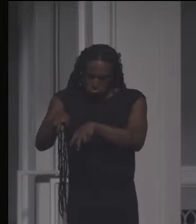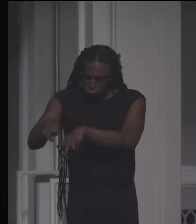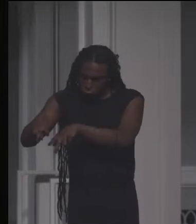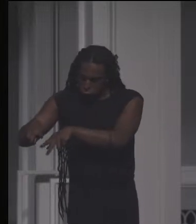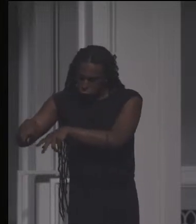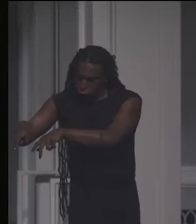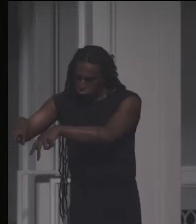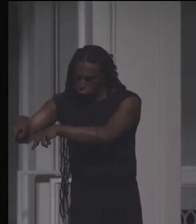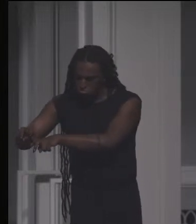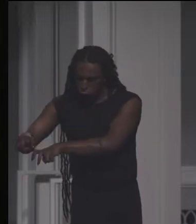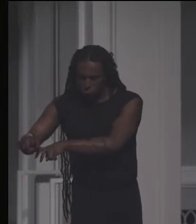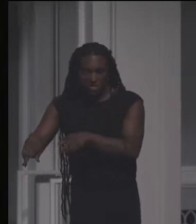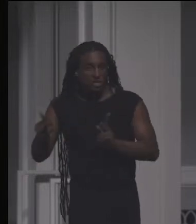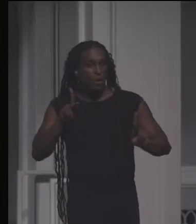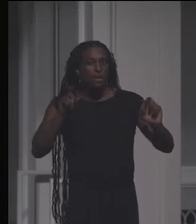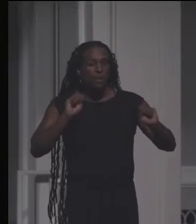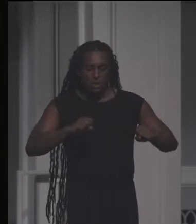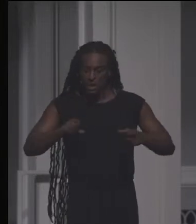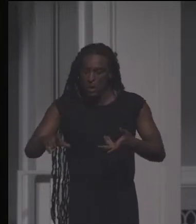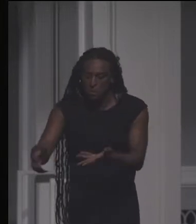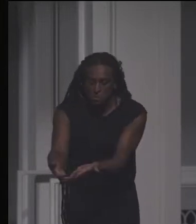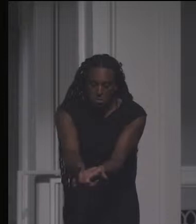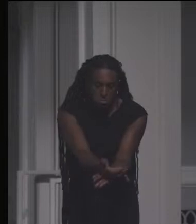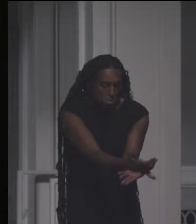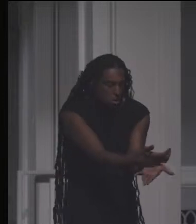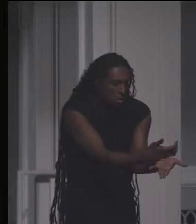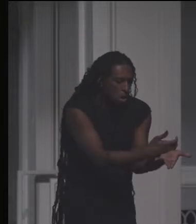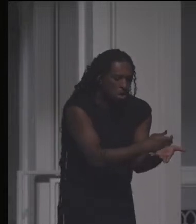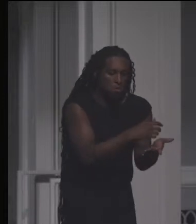that people could come pick up the fallen sacks.